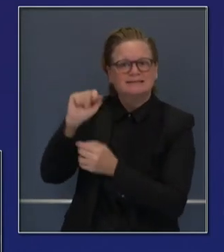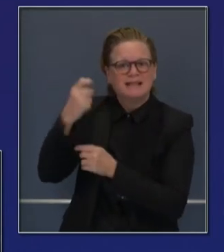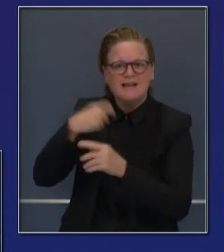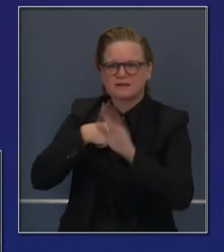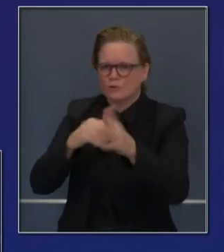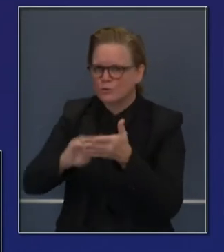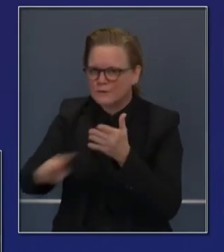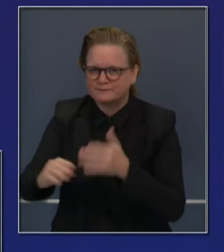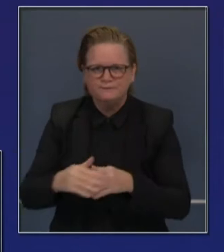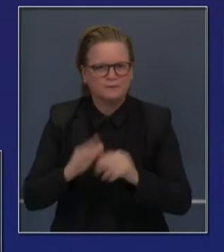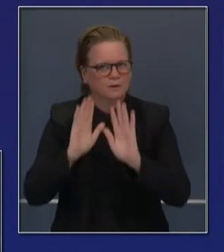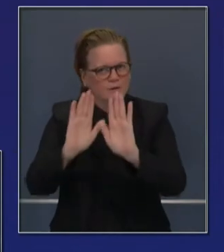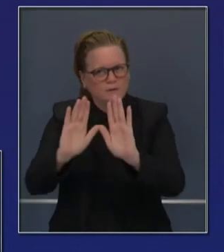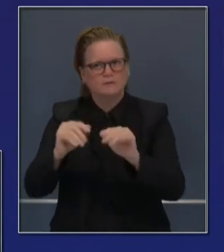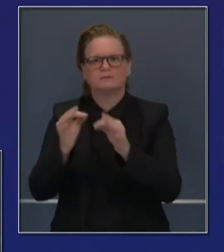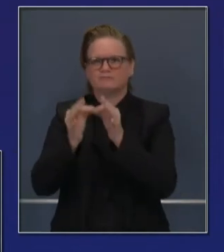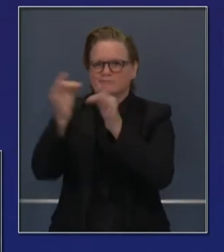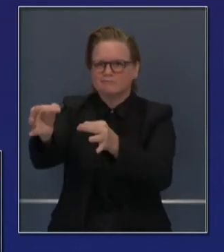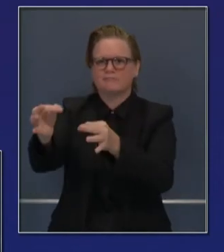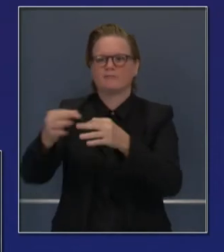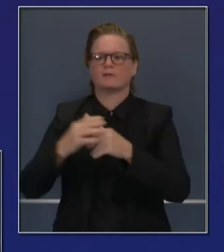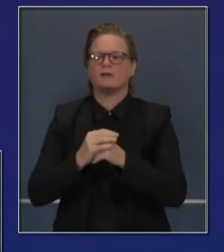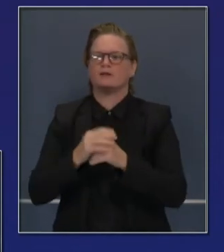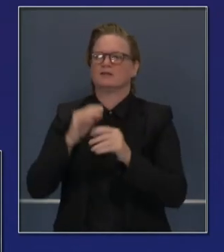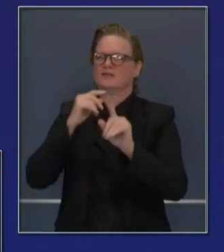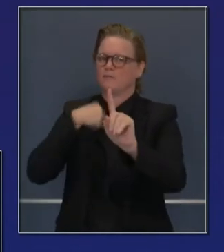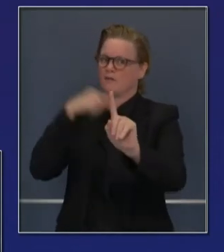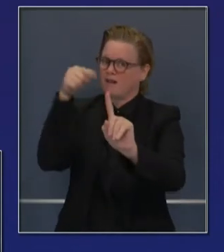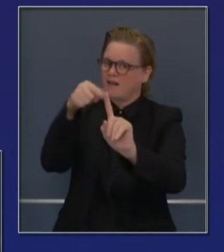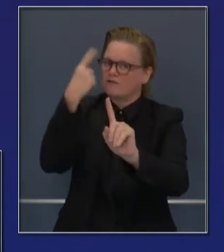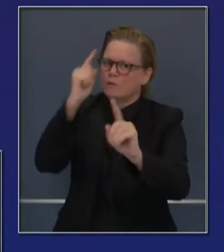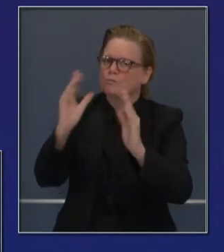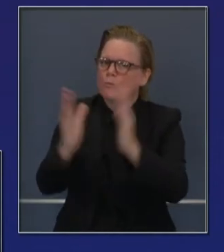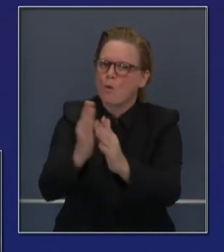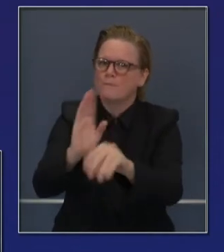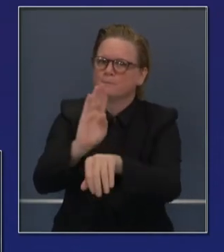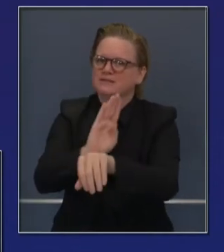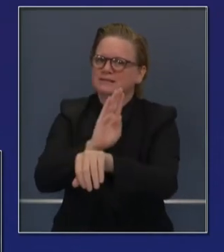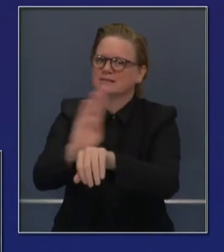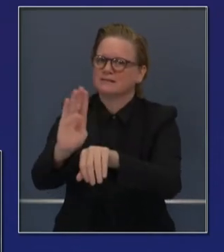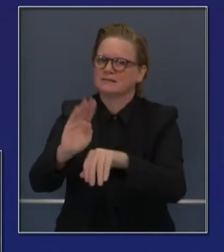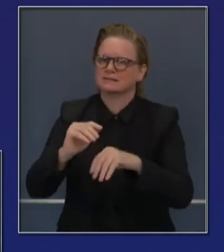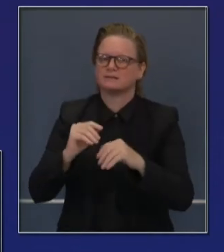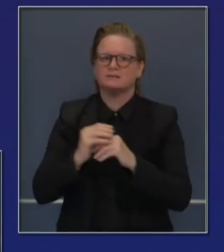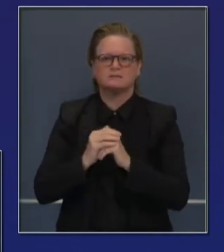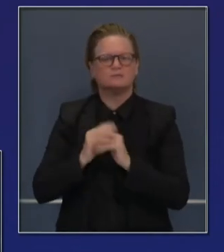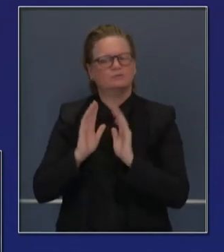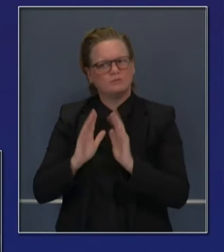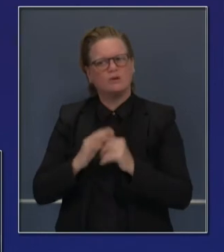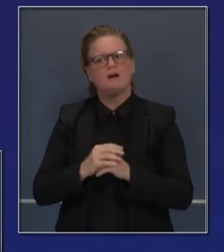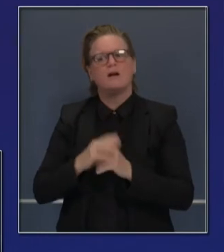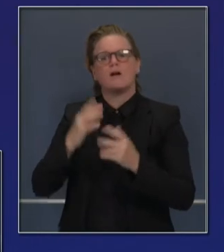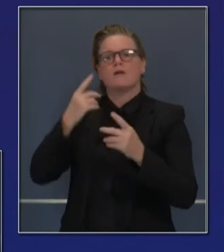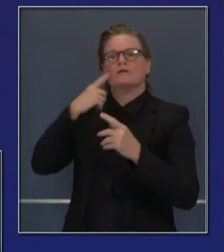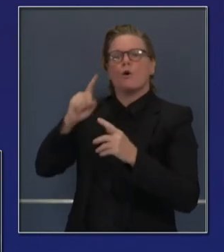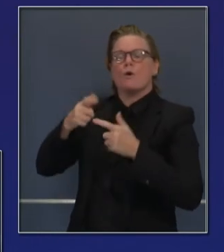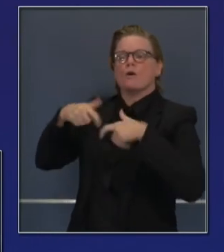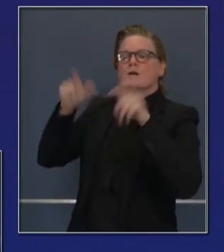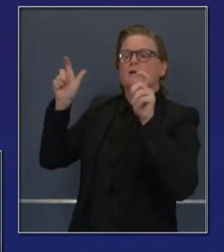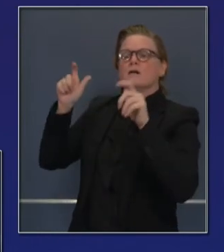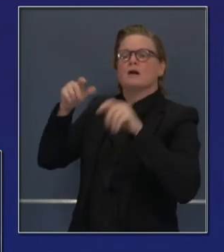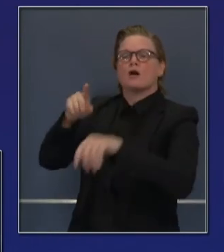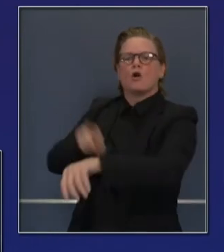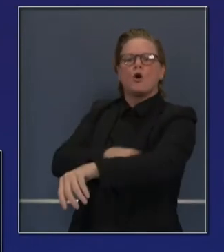for small businesses. And then that last line here, more infrastructure, more broader long-term, medium